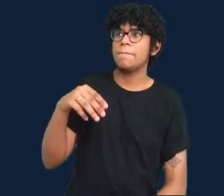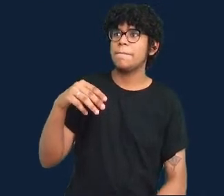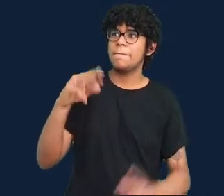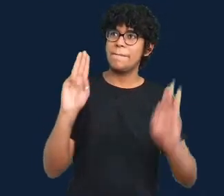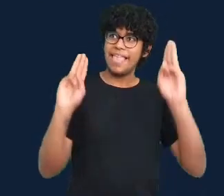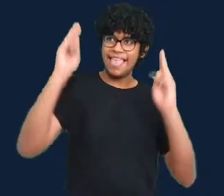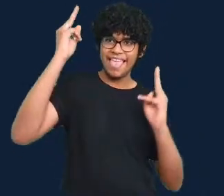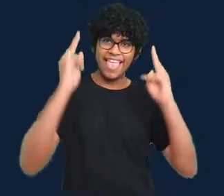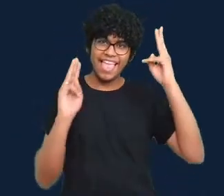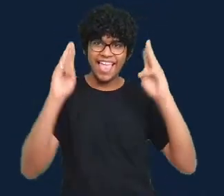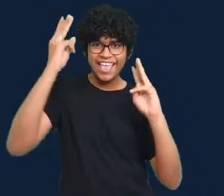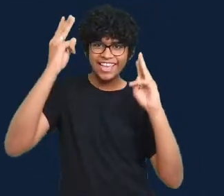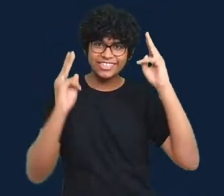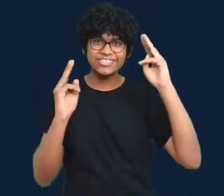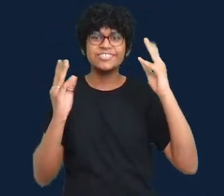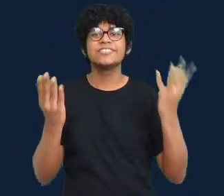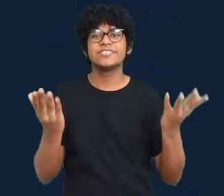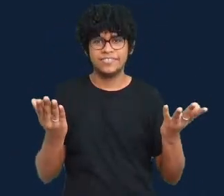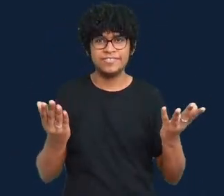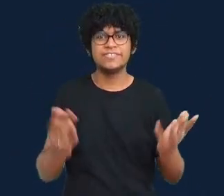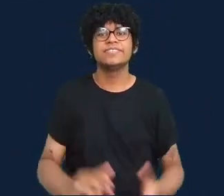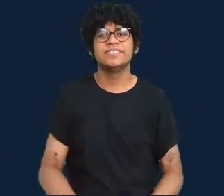ahead. I was,